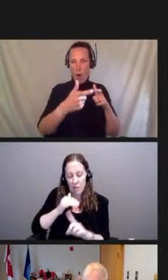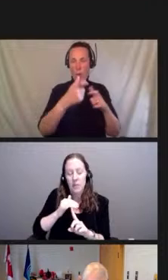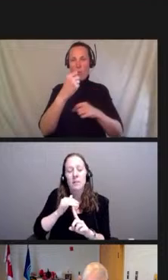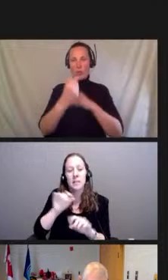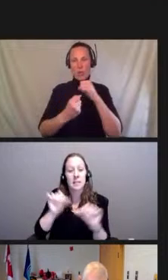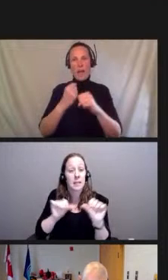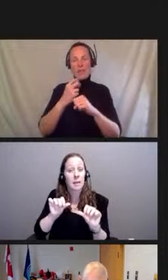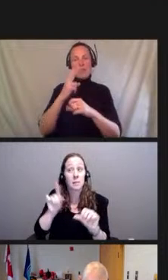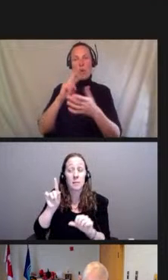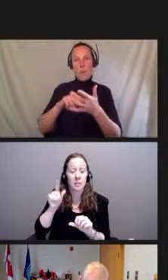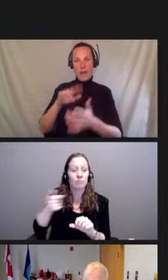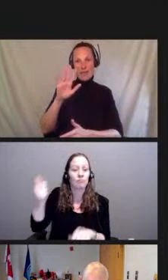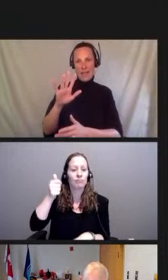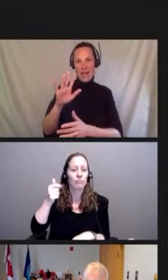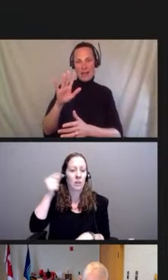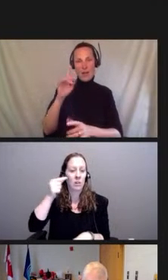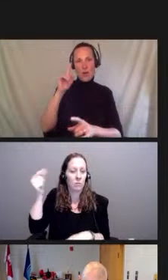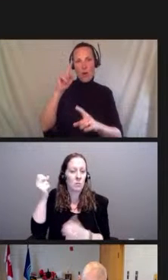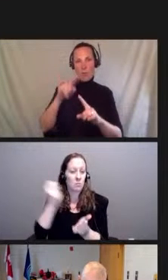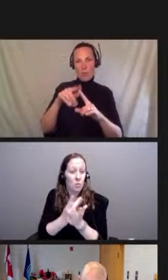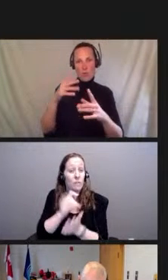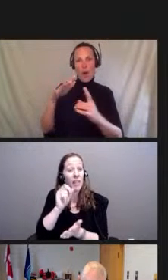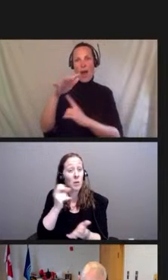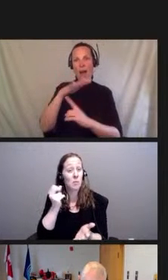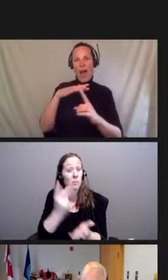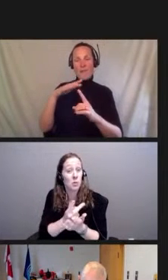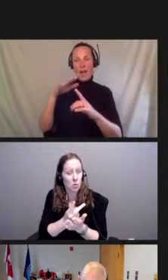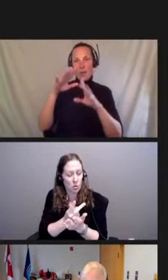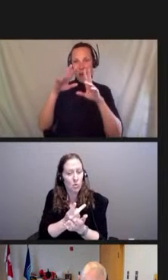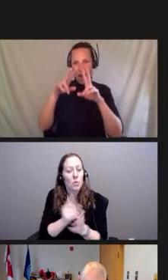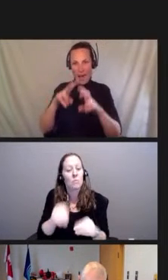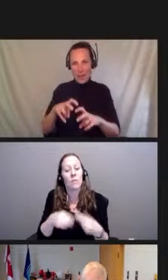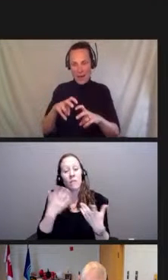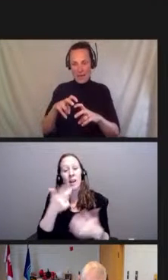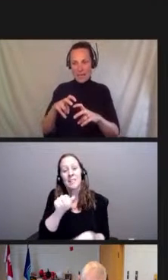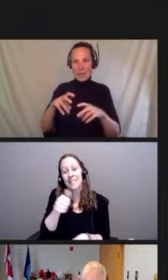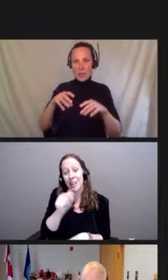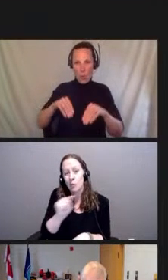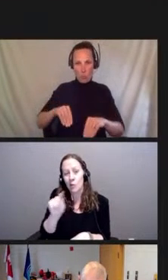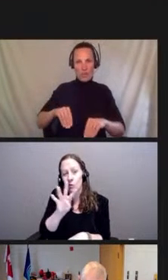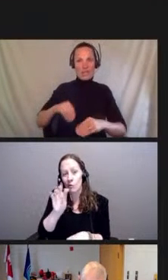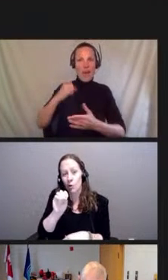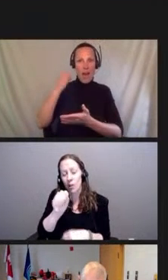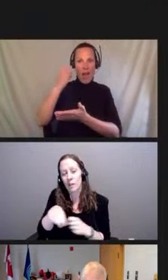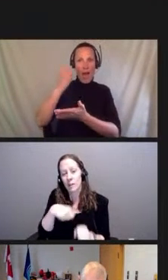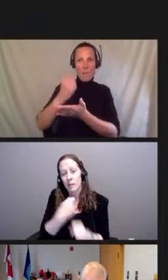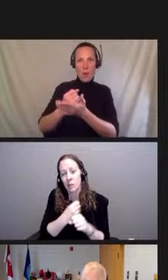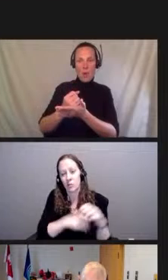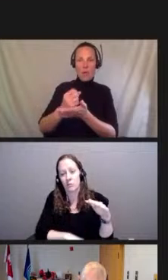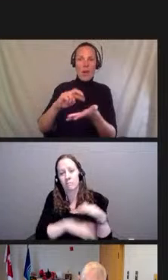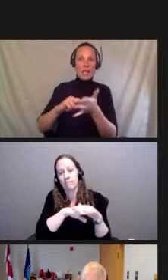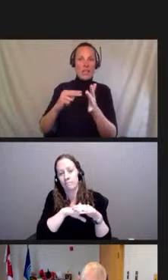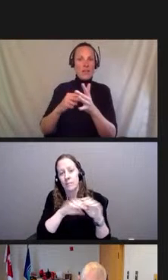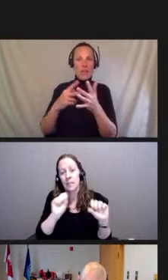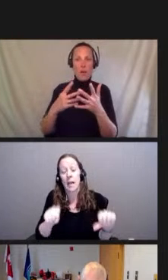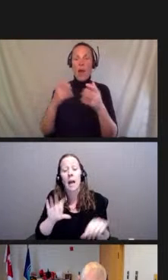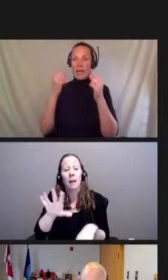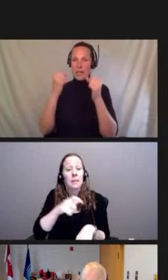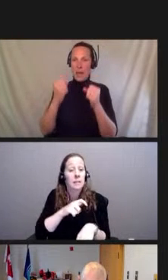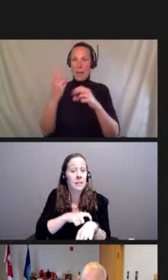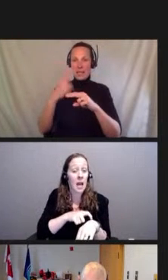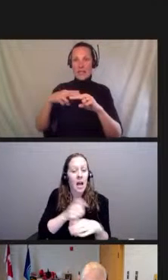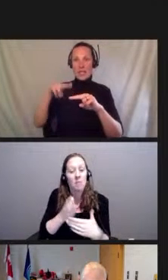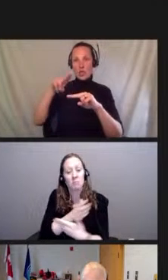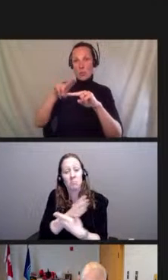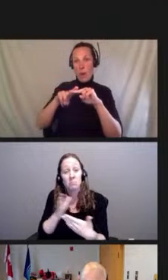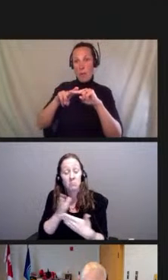by the ministry. This approval provided an additional 10 to 40 years of capacity, with the time range varying from a status